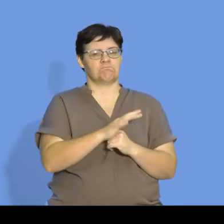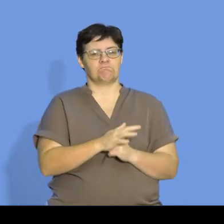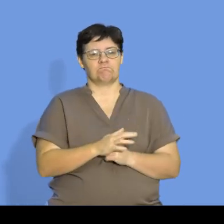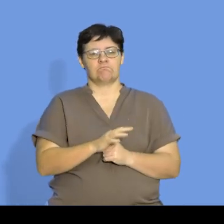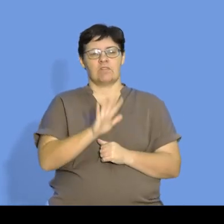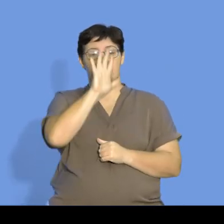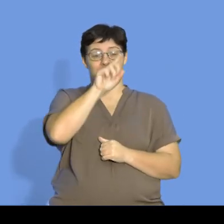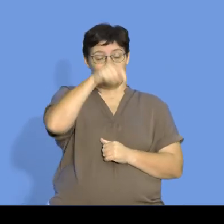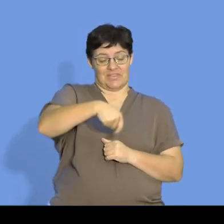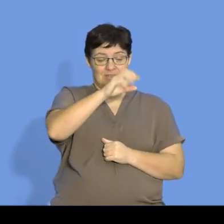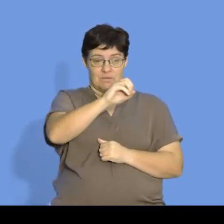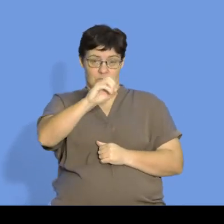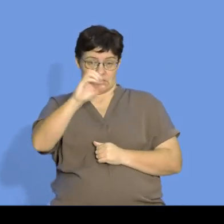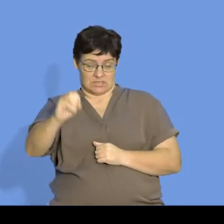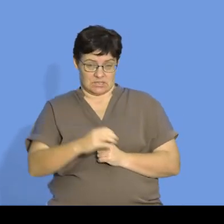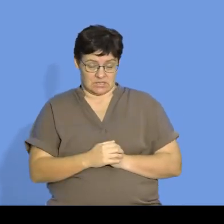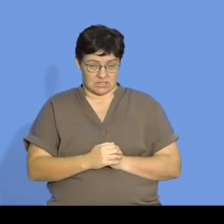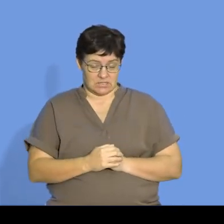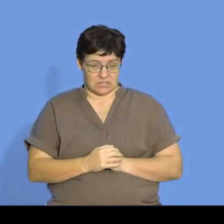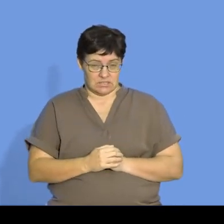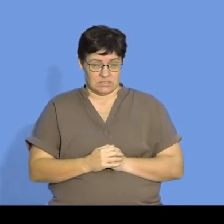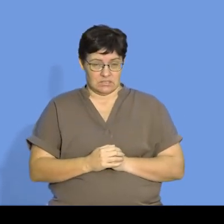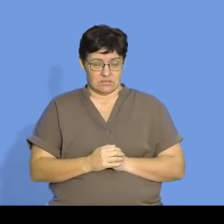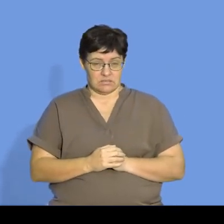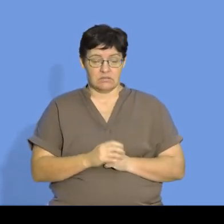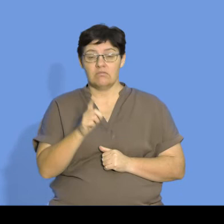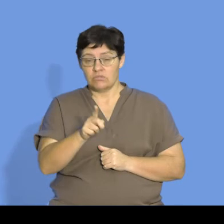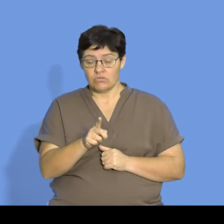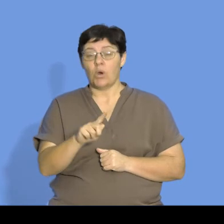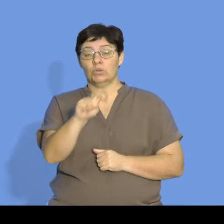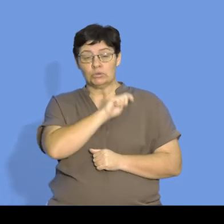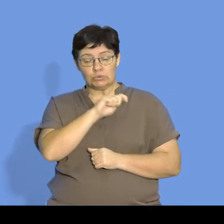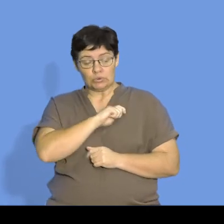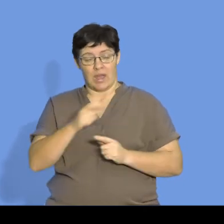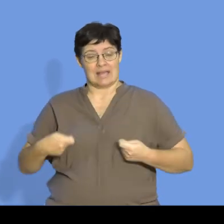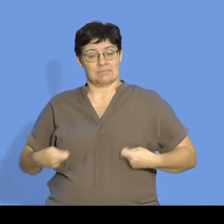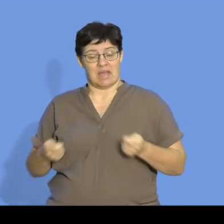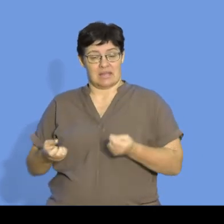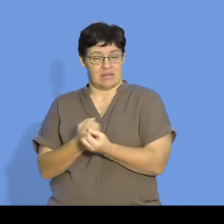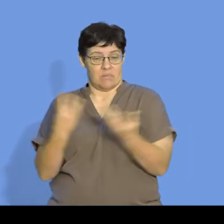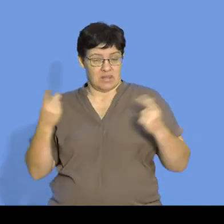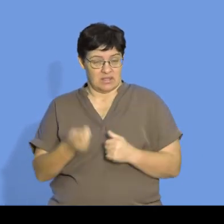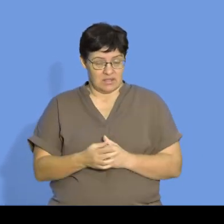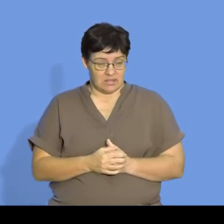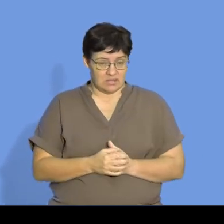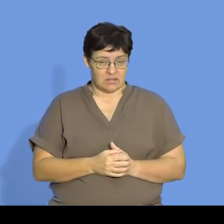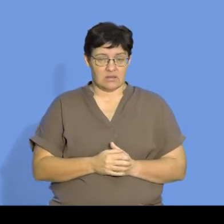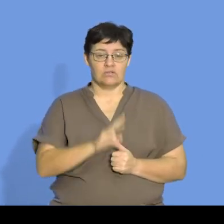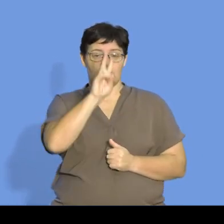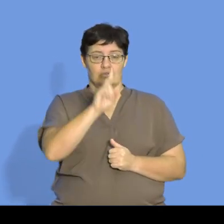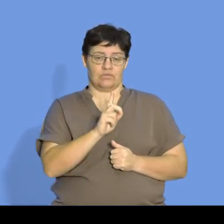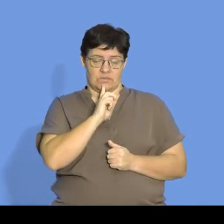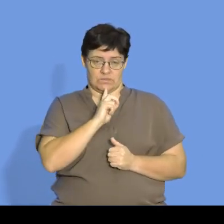of 5,000 Rand, okay? You spent, your actual spend on this budget